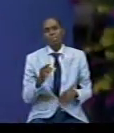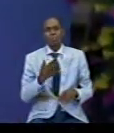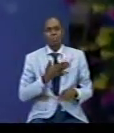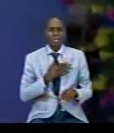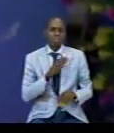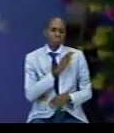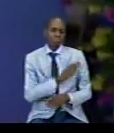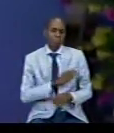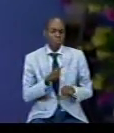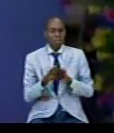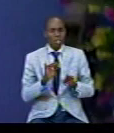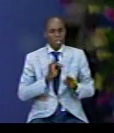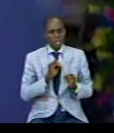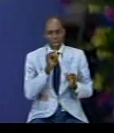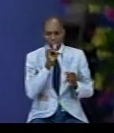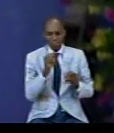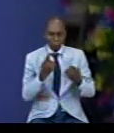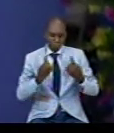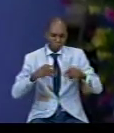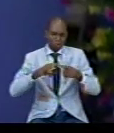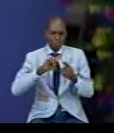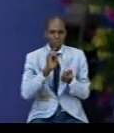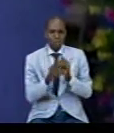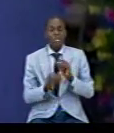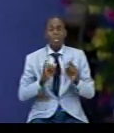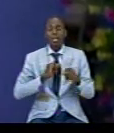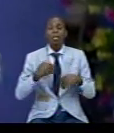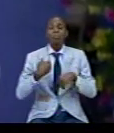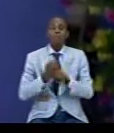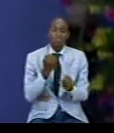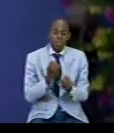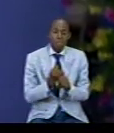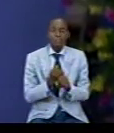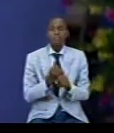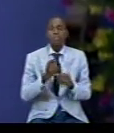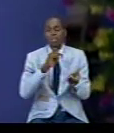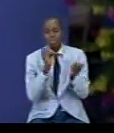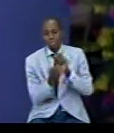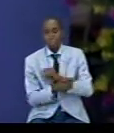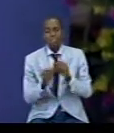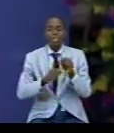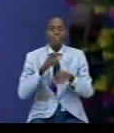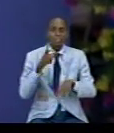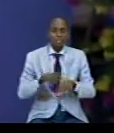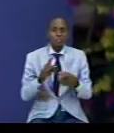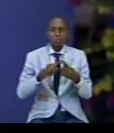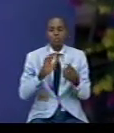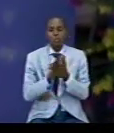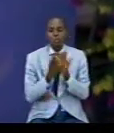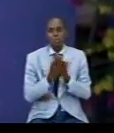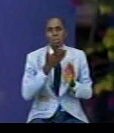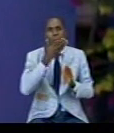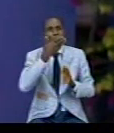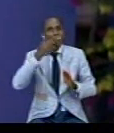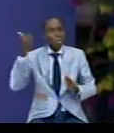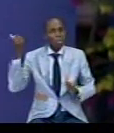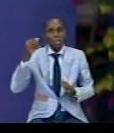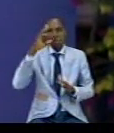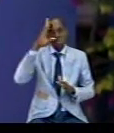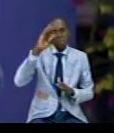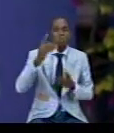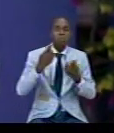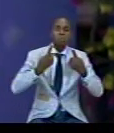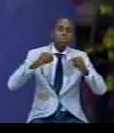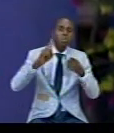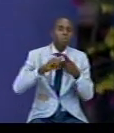to change. I make resolutions. I want to be a better boy, a better girl, a better man, a